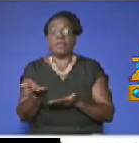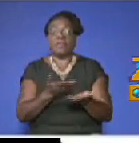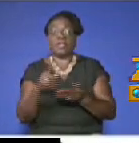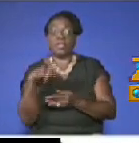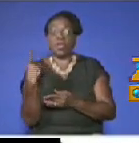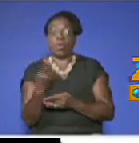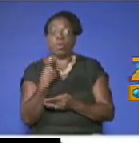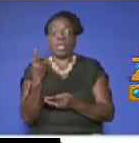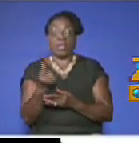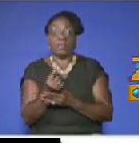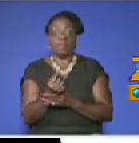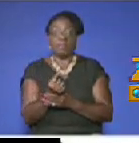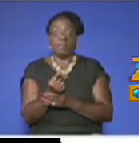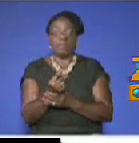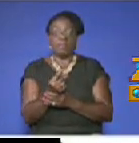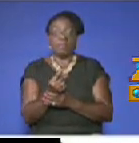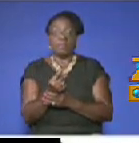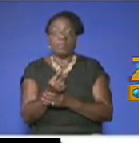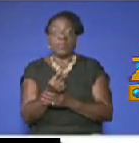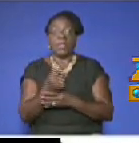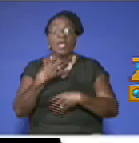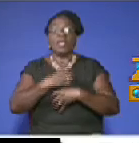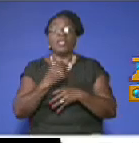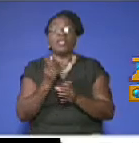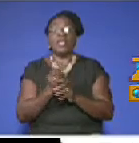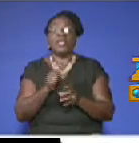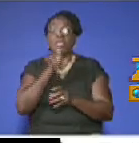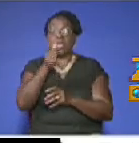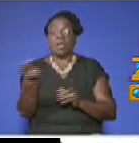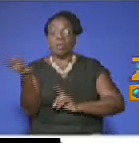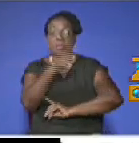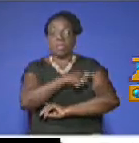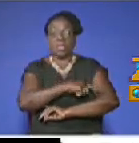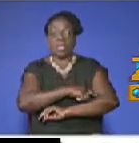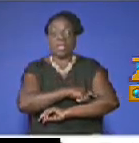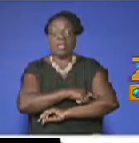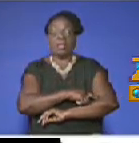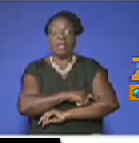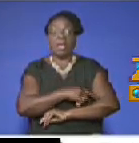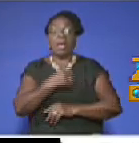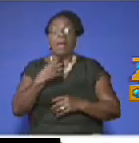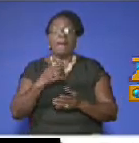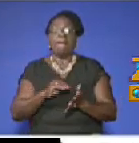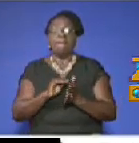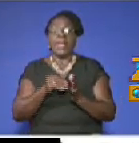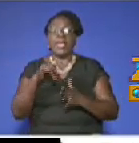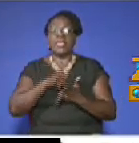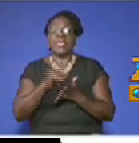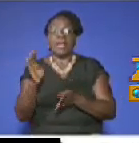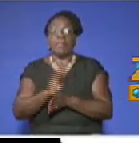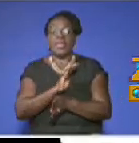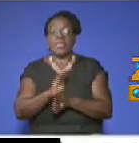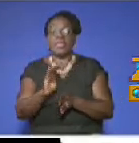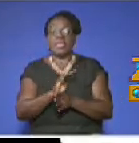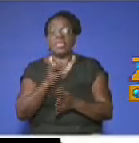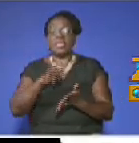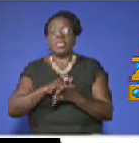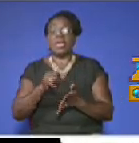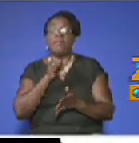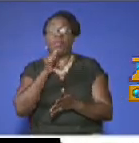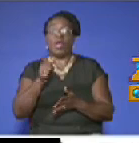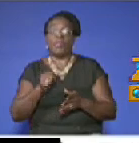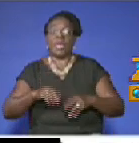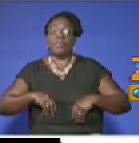only. The changes announced today mean that businesses that had not